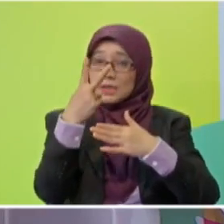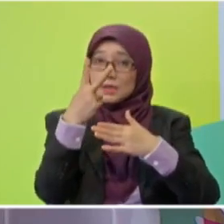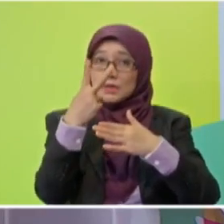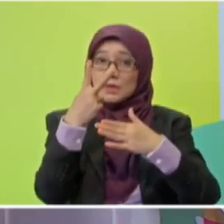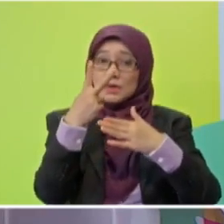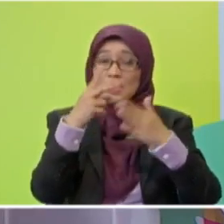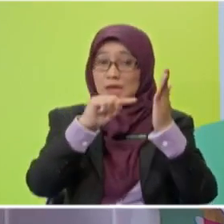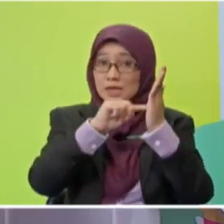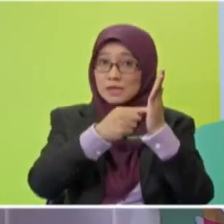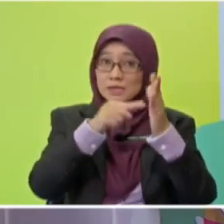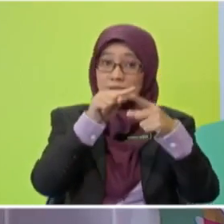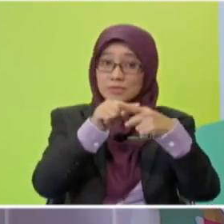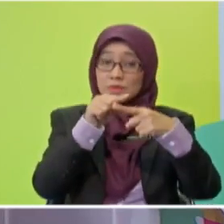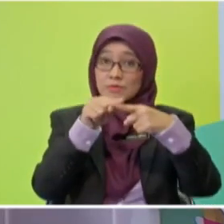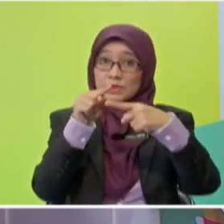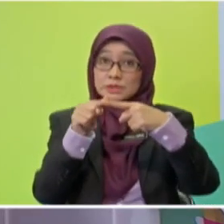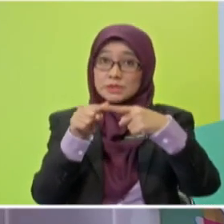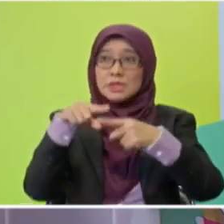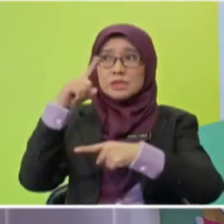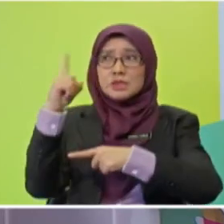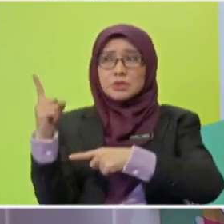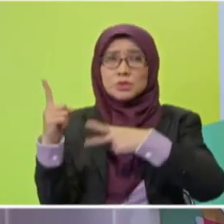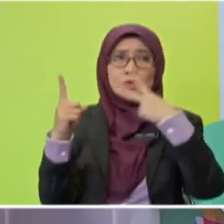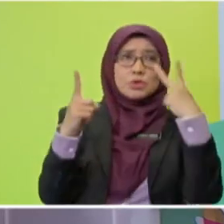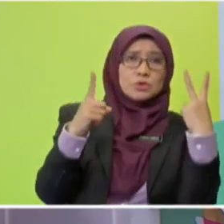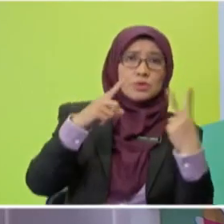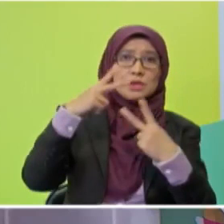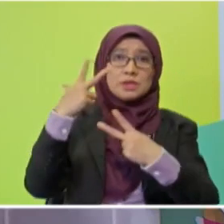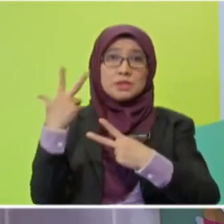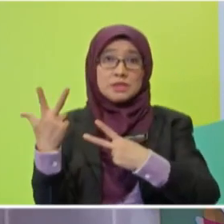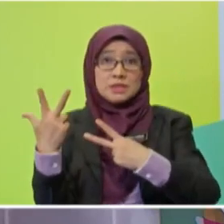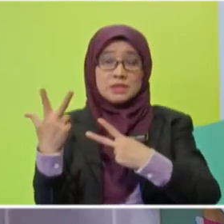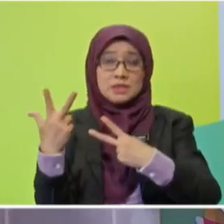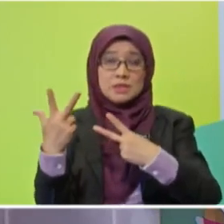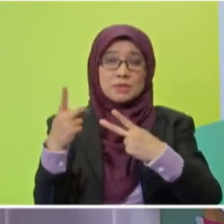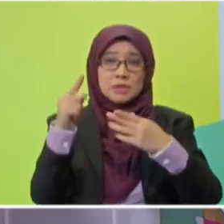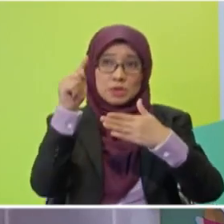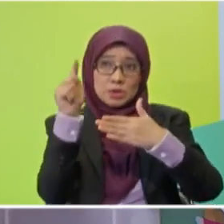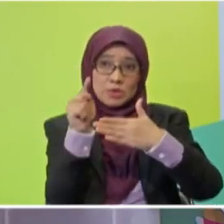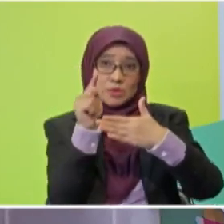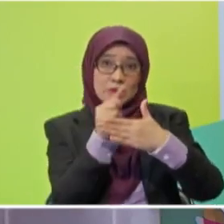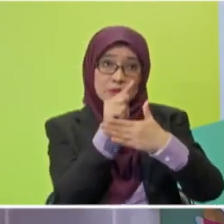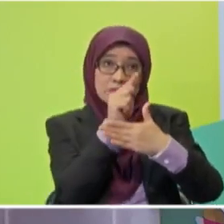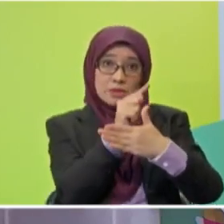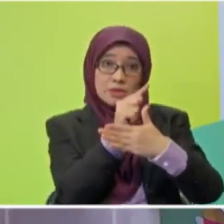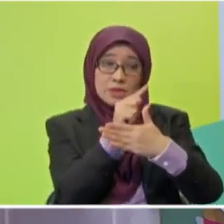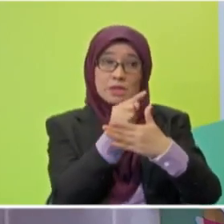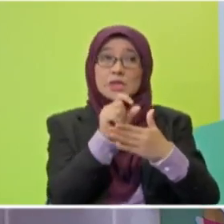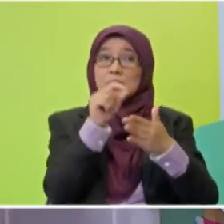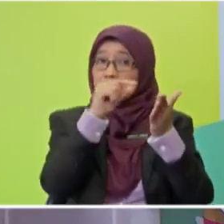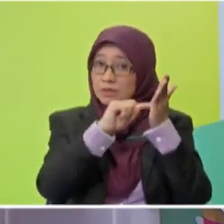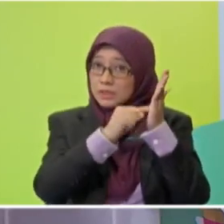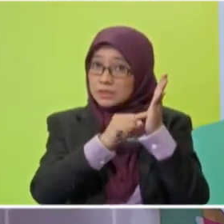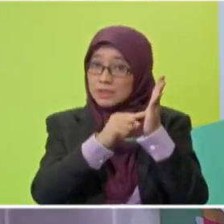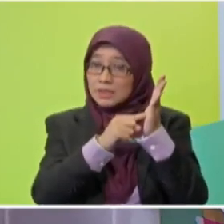places, okay, either 1 or 2, and then you take the total and then you move your decimal point at the product, okay. So if you move your right hand